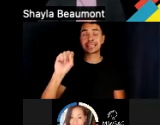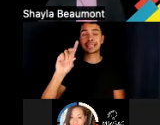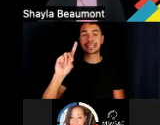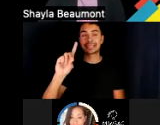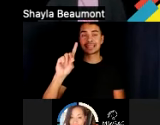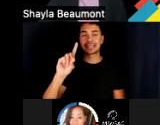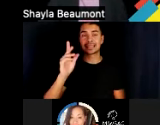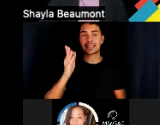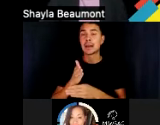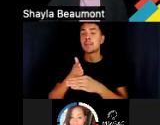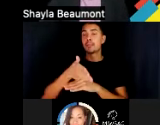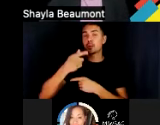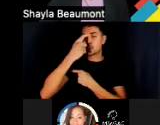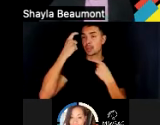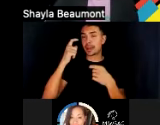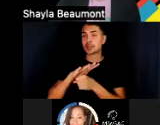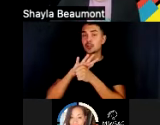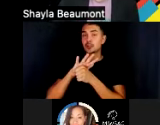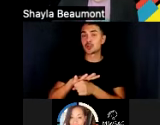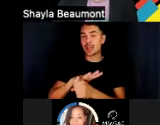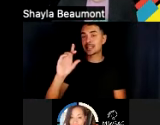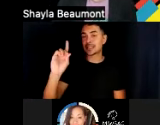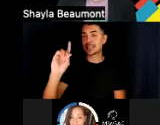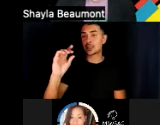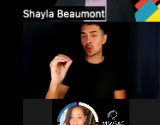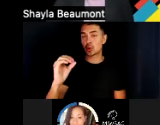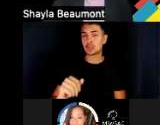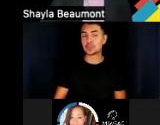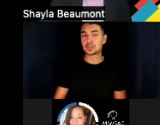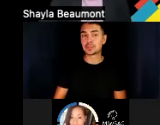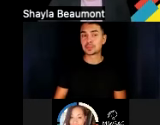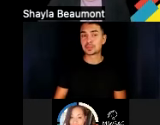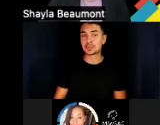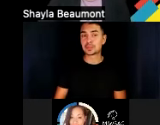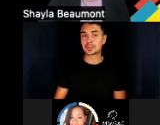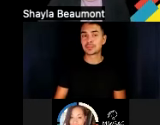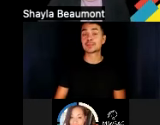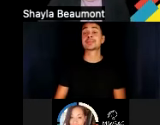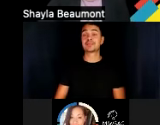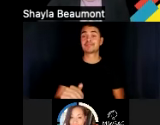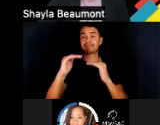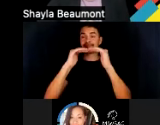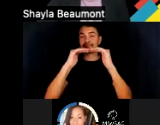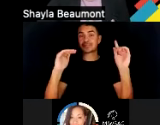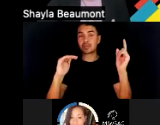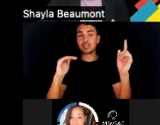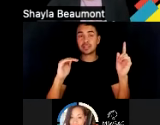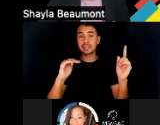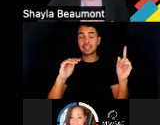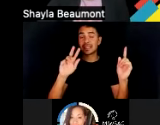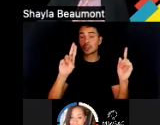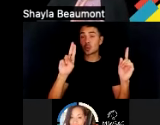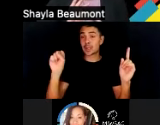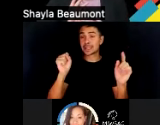Post-traumatic stress disorder, PTSD. So in the US, we see more than 3 million cases every year. It's